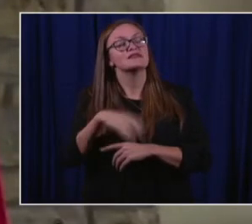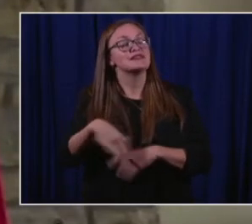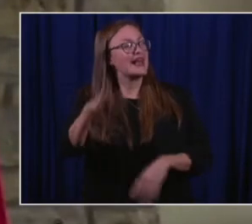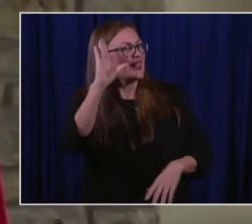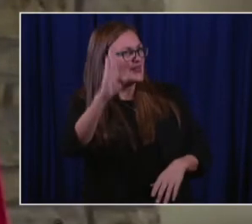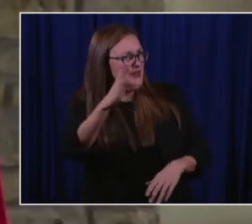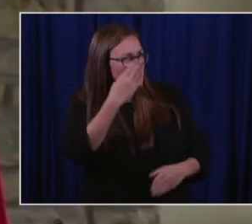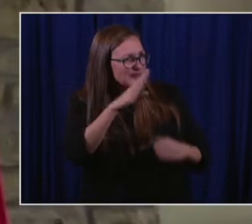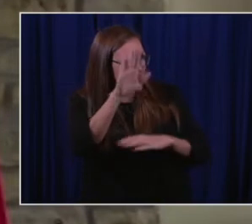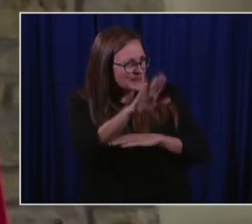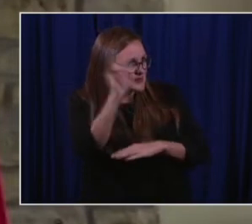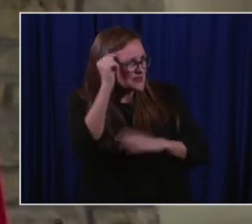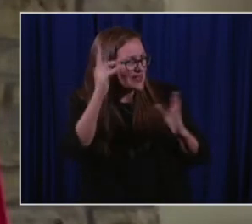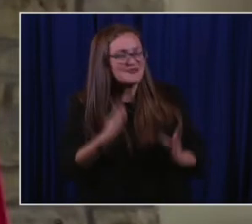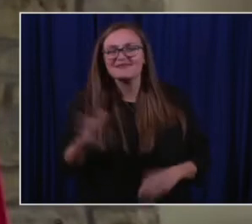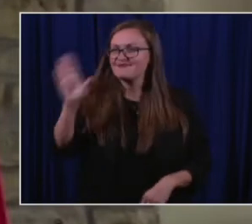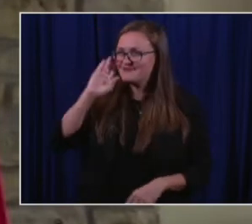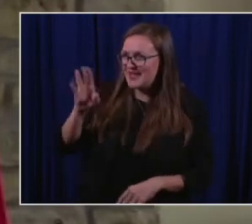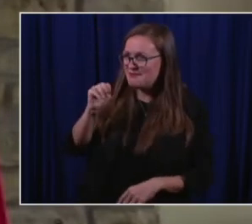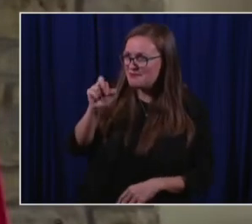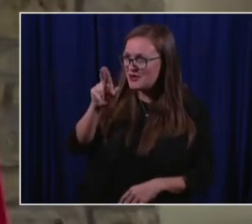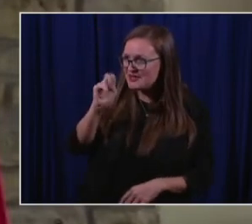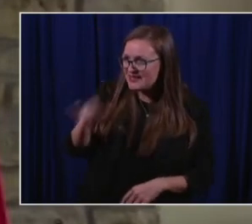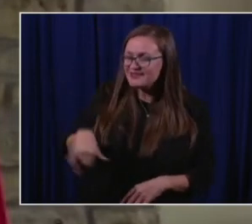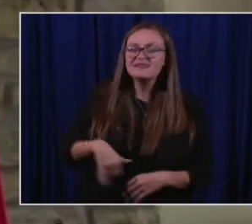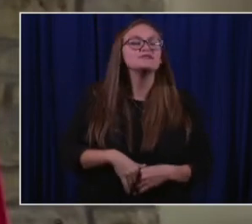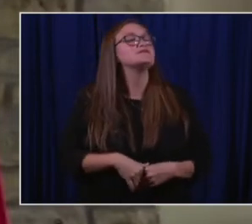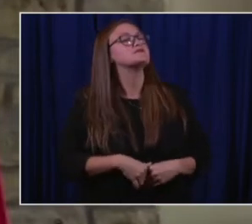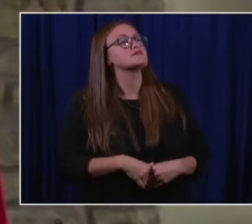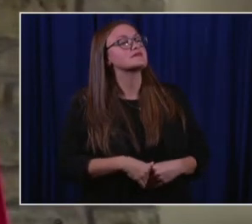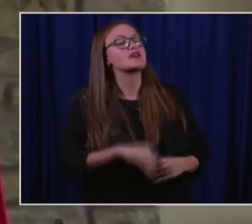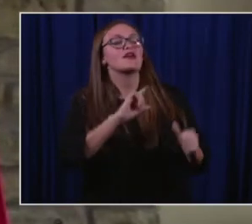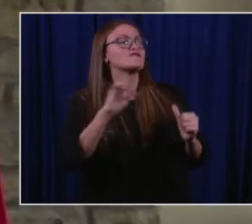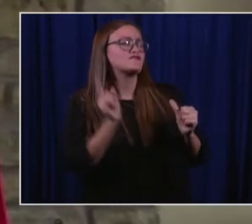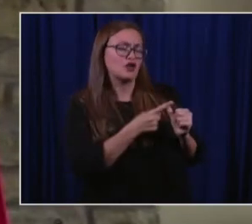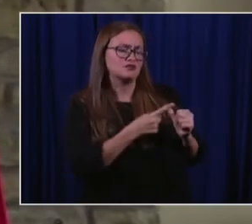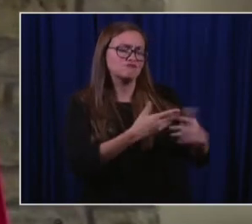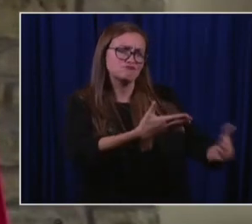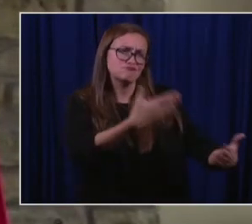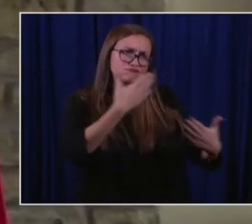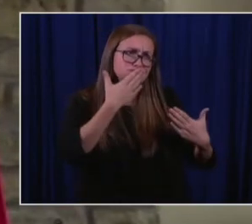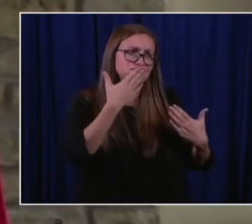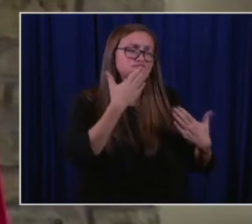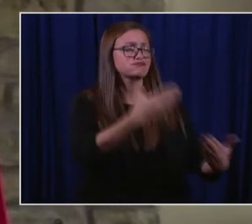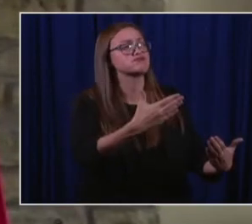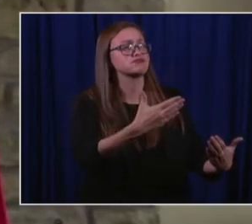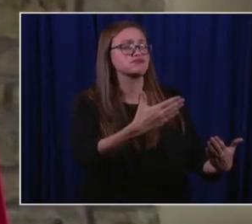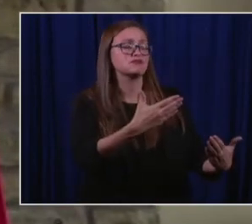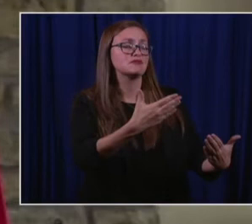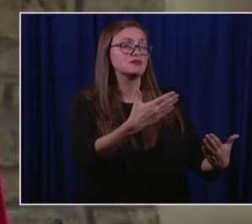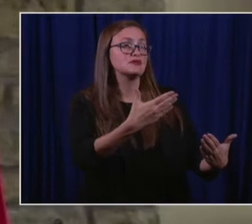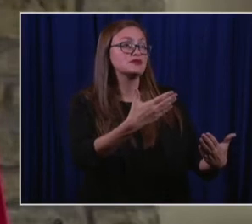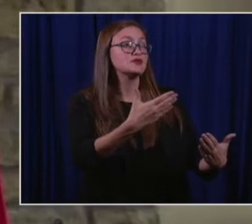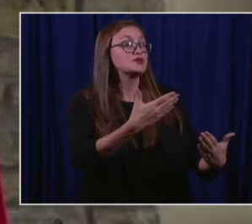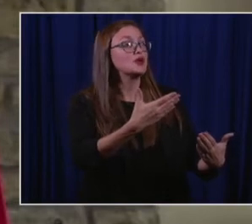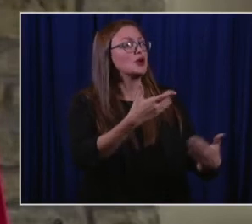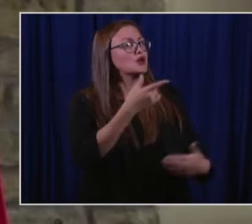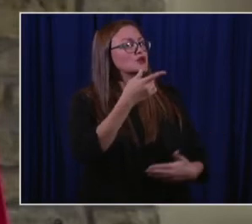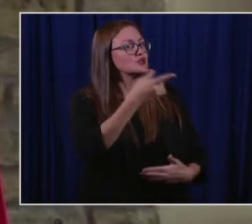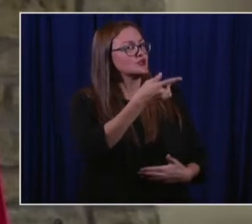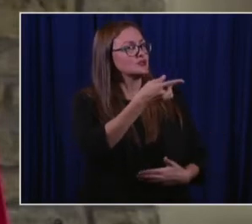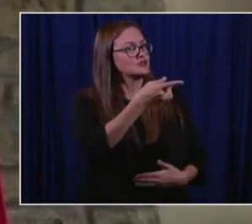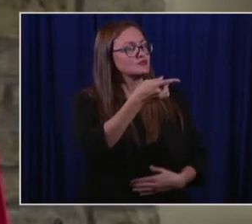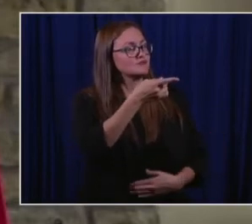afternoon, Governor. Marty. First of all, I want to thank you for putting yourself out there for